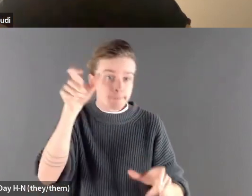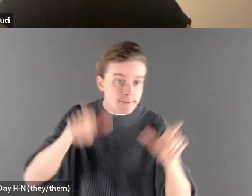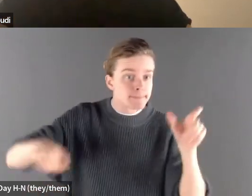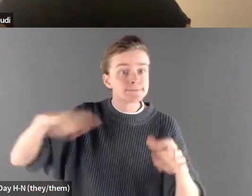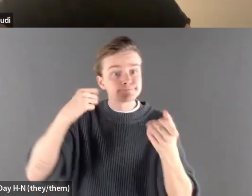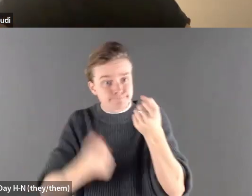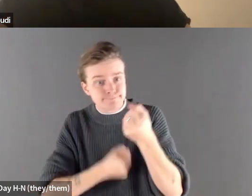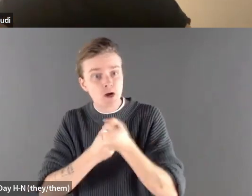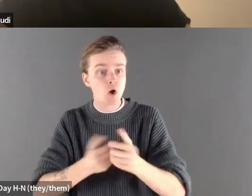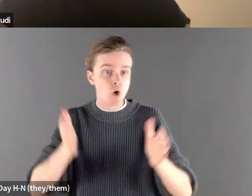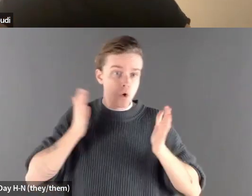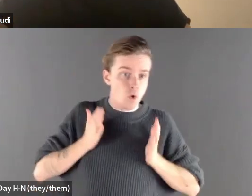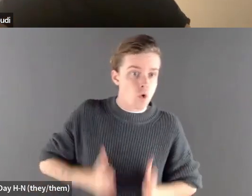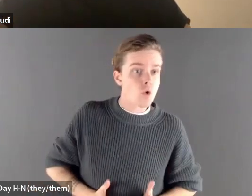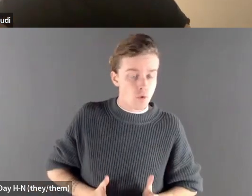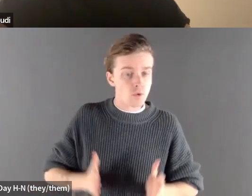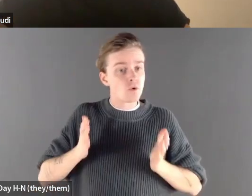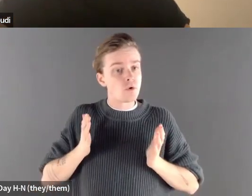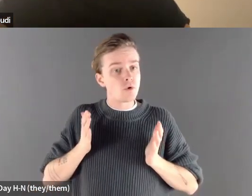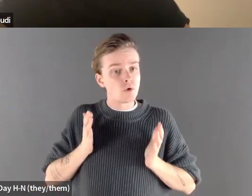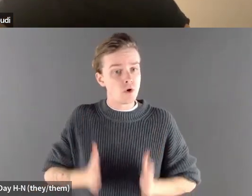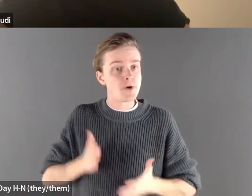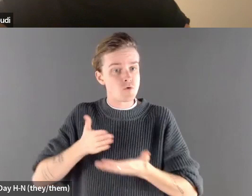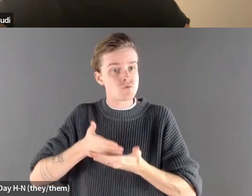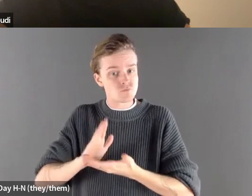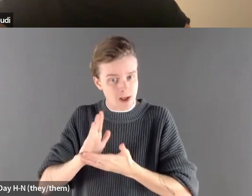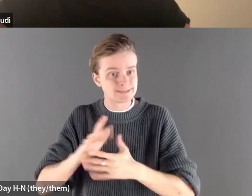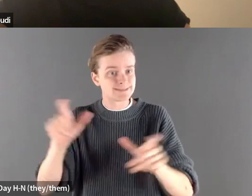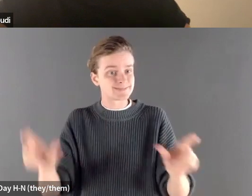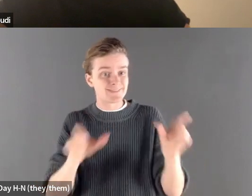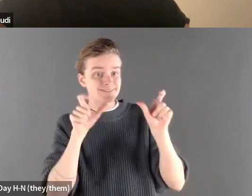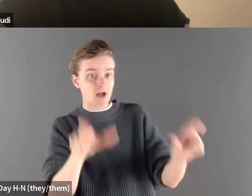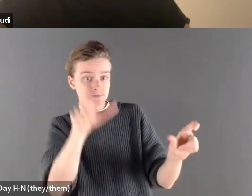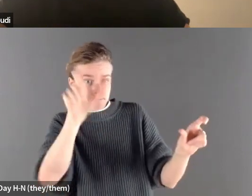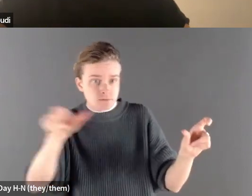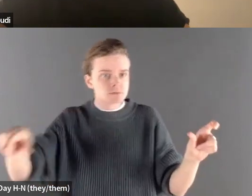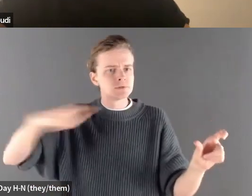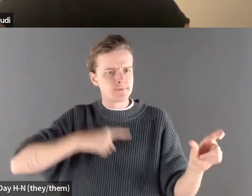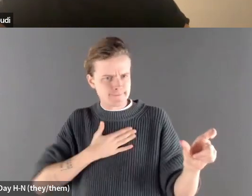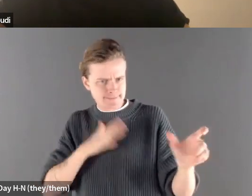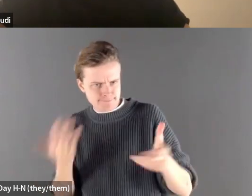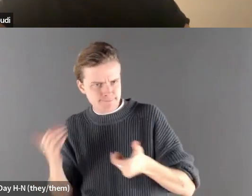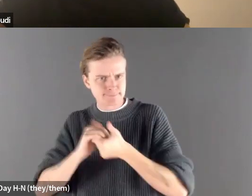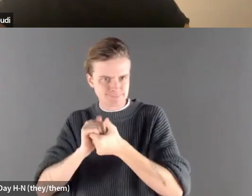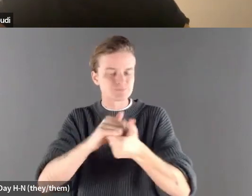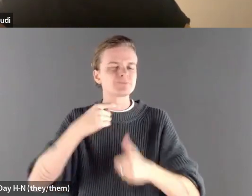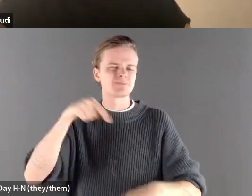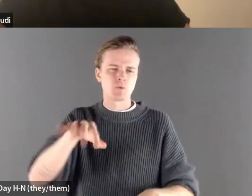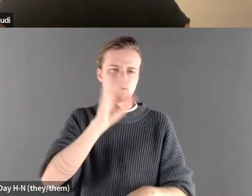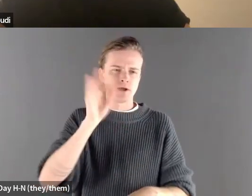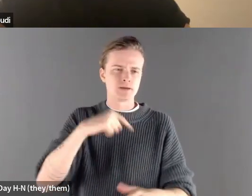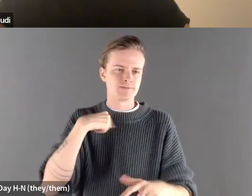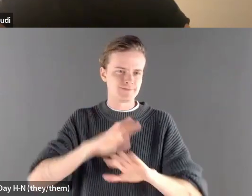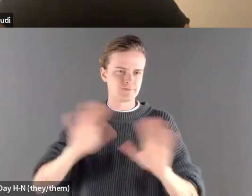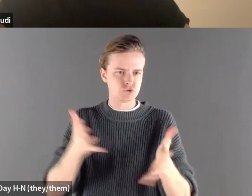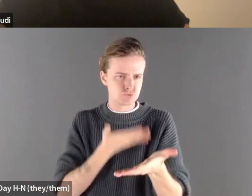that was a little bit our take, but also to do this in collaboration with others. And this is why I mentioned Amnesty. I just wanted to